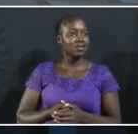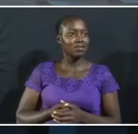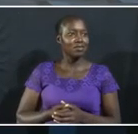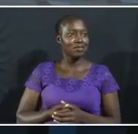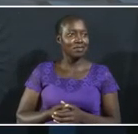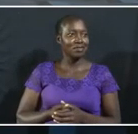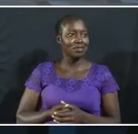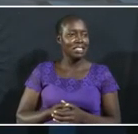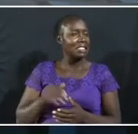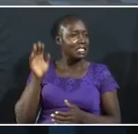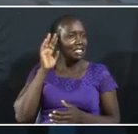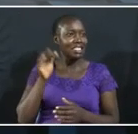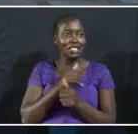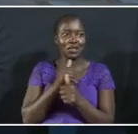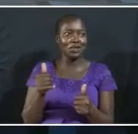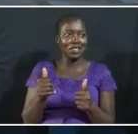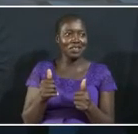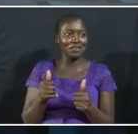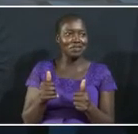She listens.